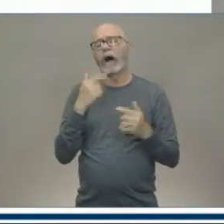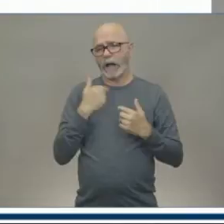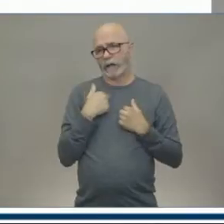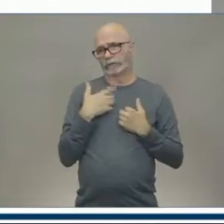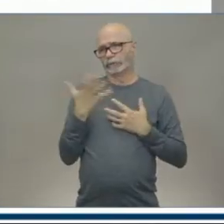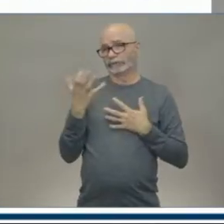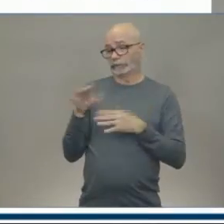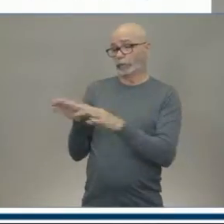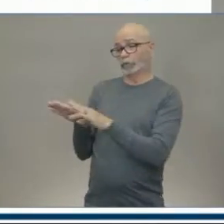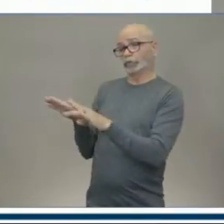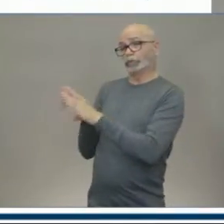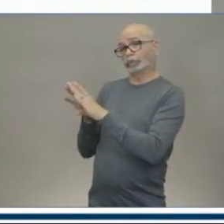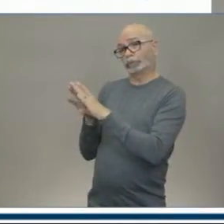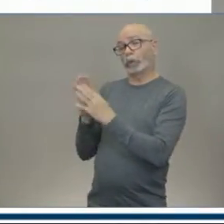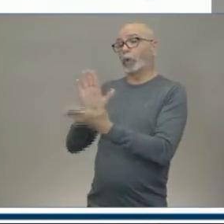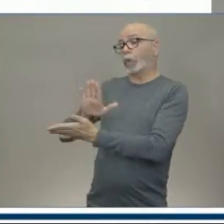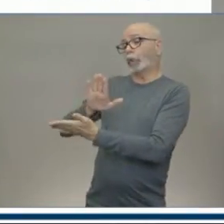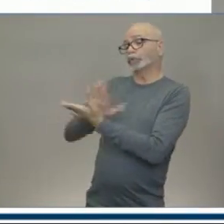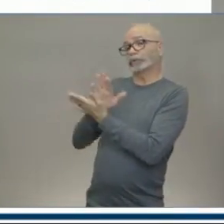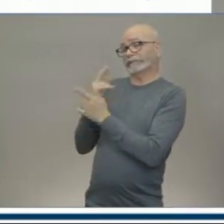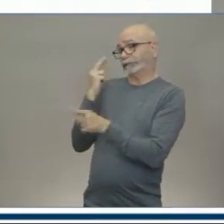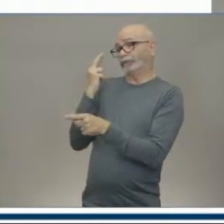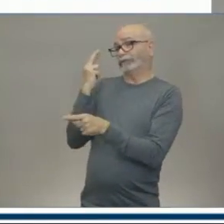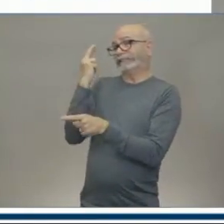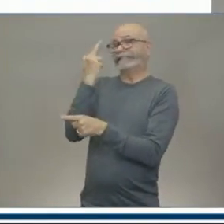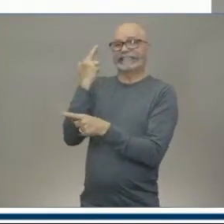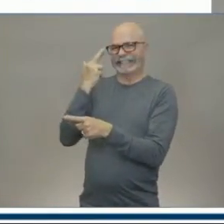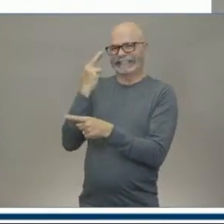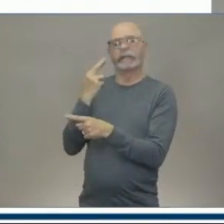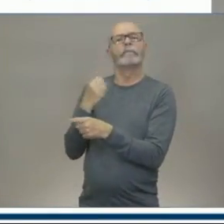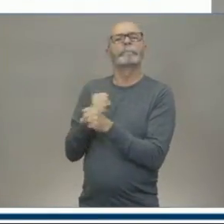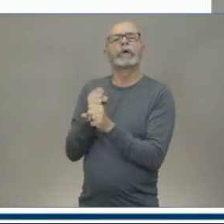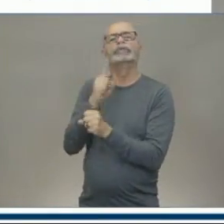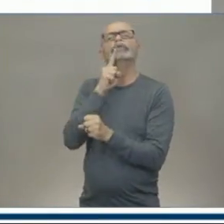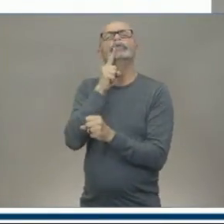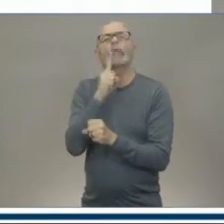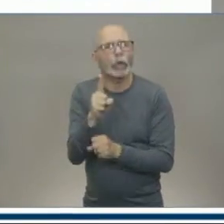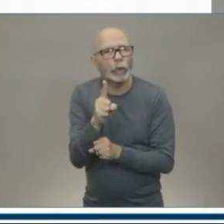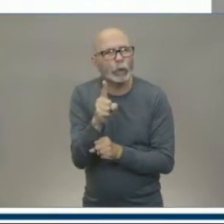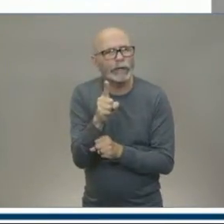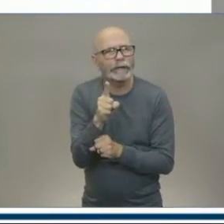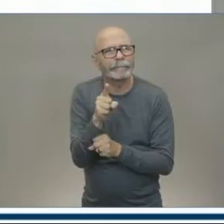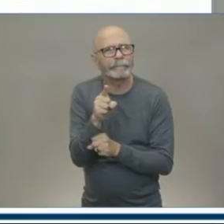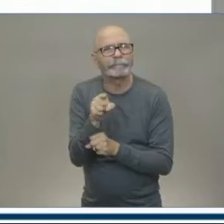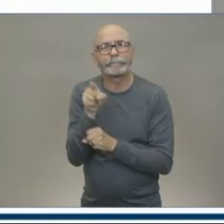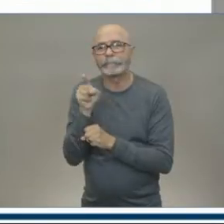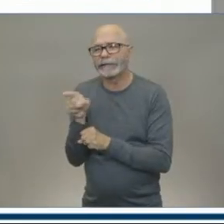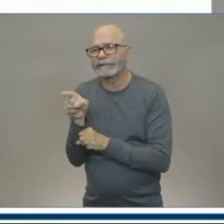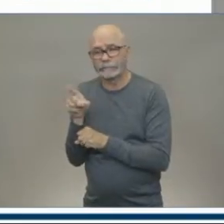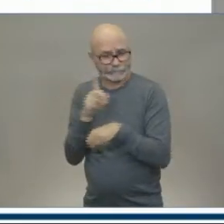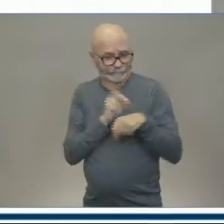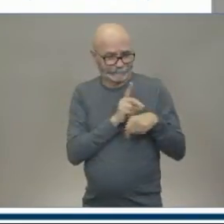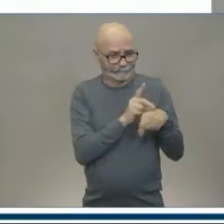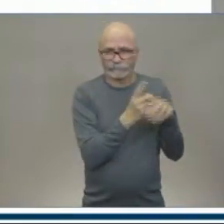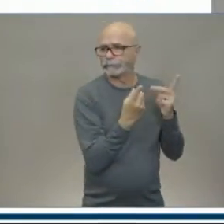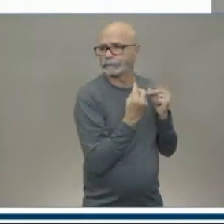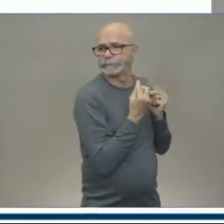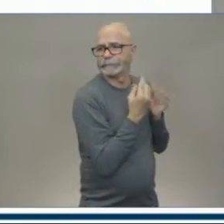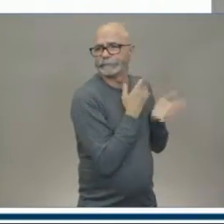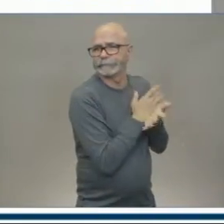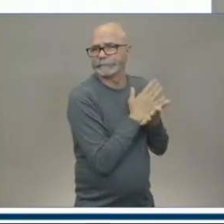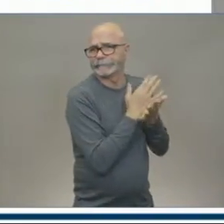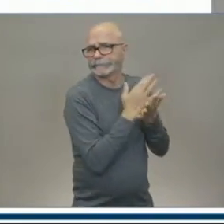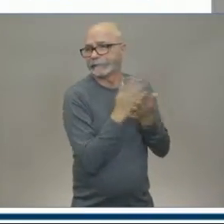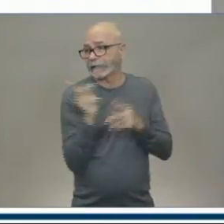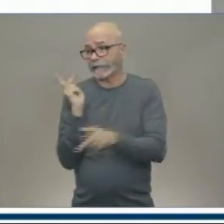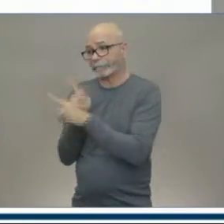affecting community spread. Closing the schools is making sure that we can do what's necessary to ensure that the schools remain safe, to